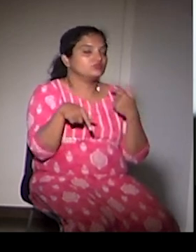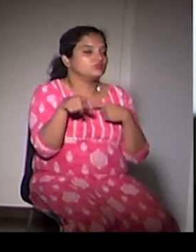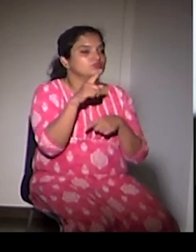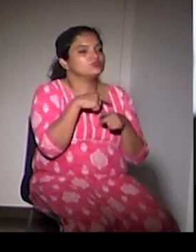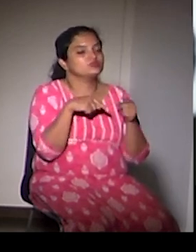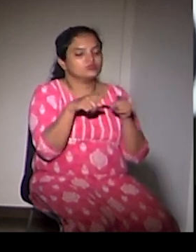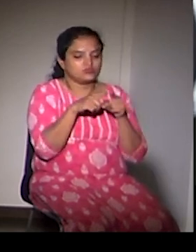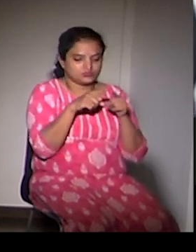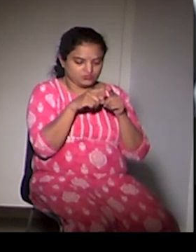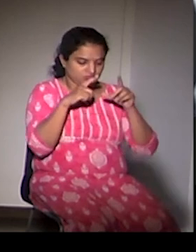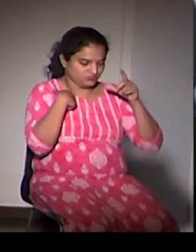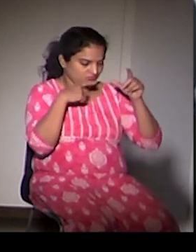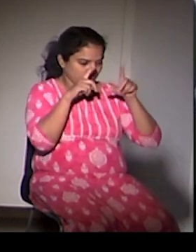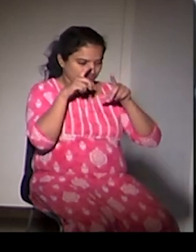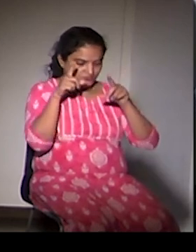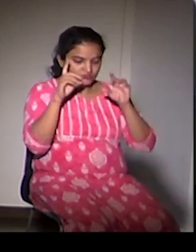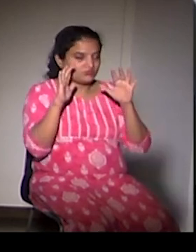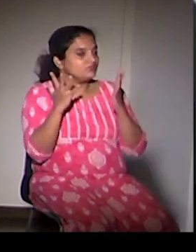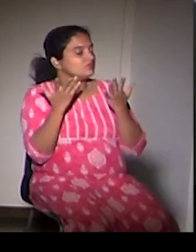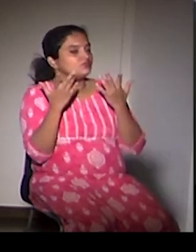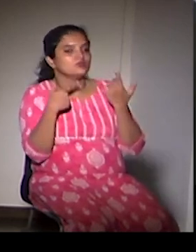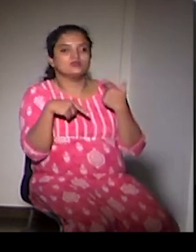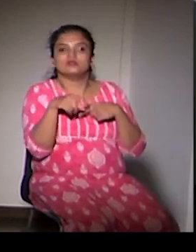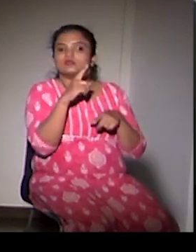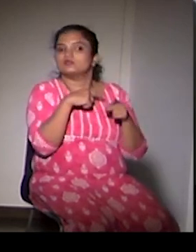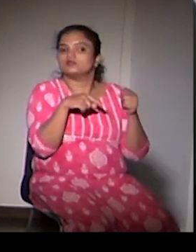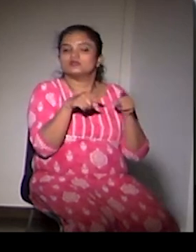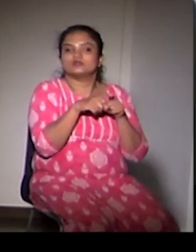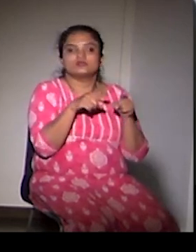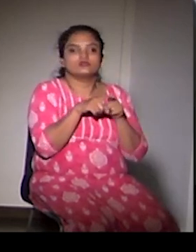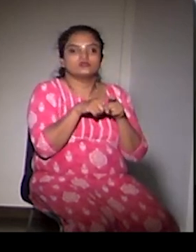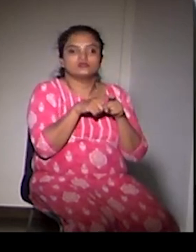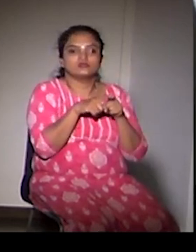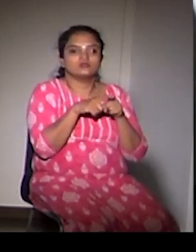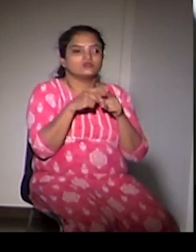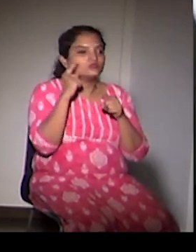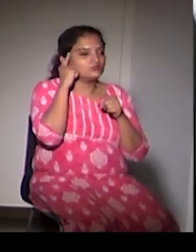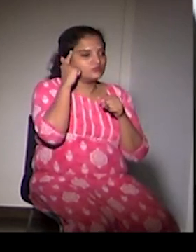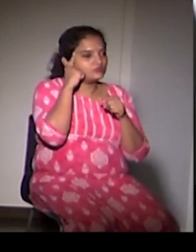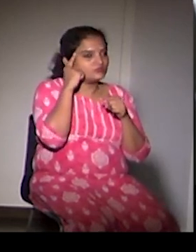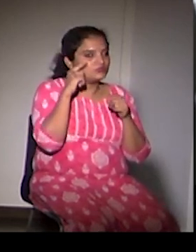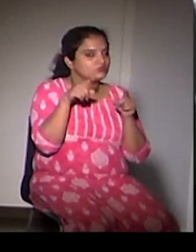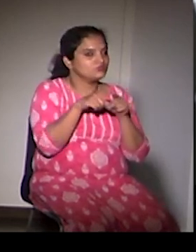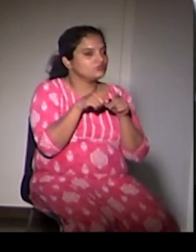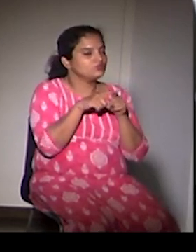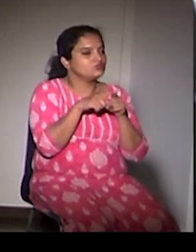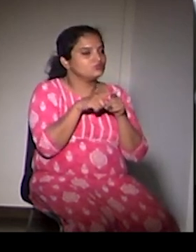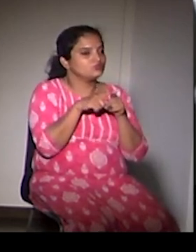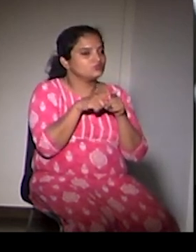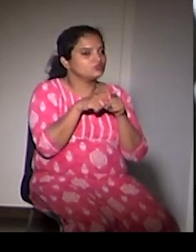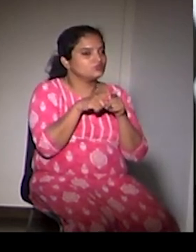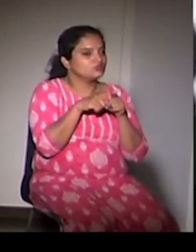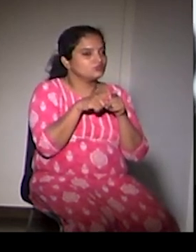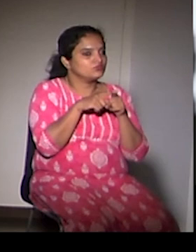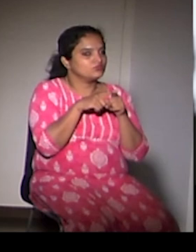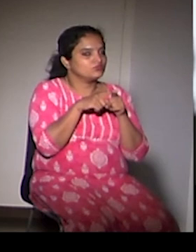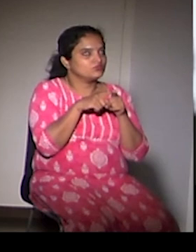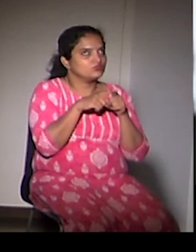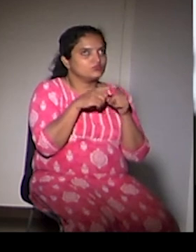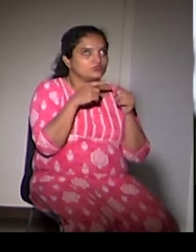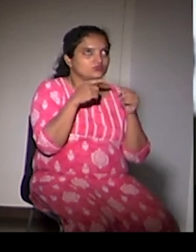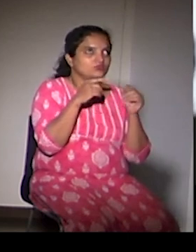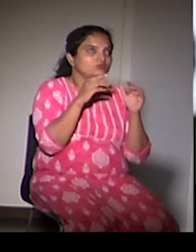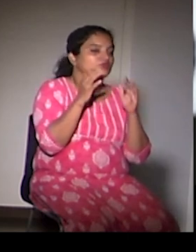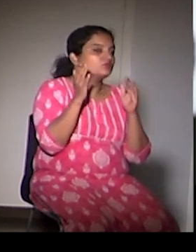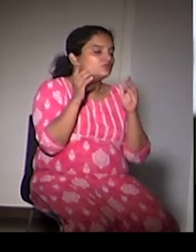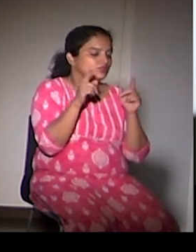sarais, a whole series of, I suppose the early equivalent of motels, dotted along the trunk road between Lahore